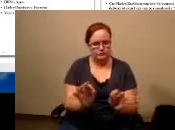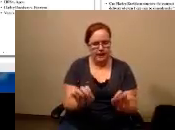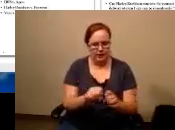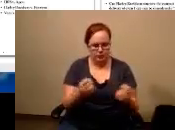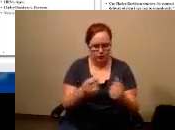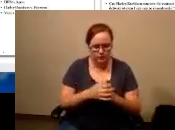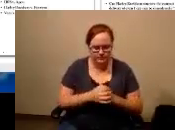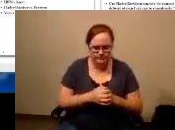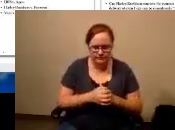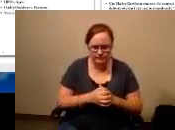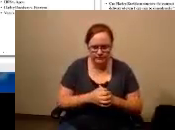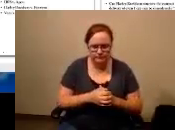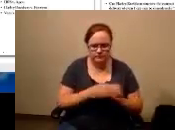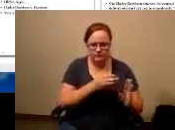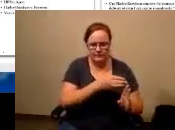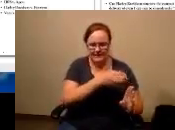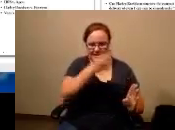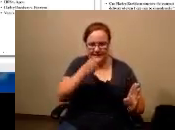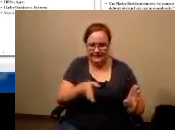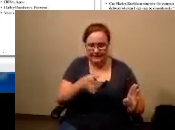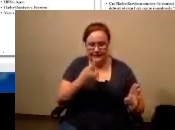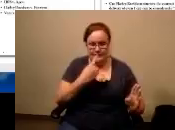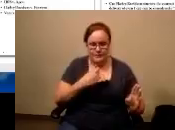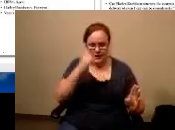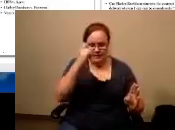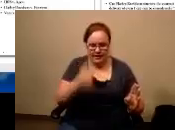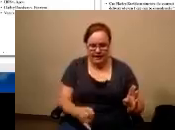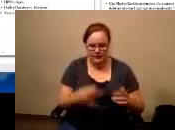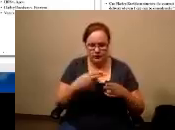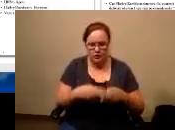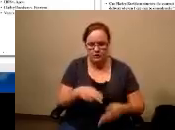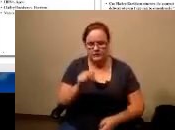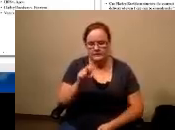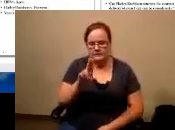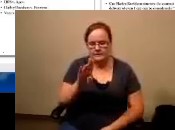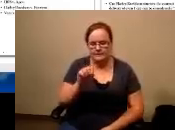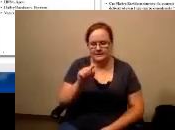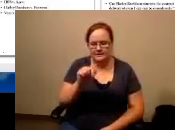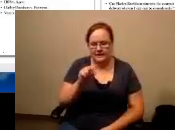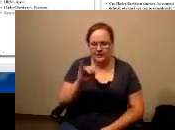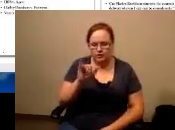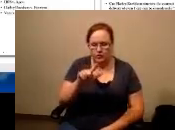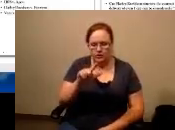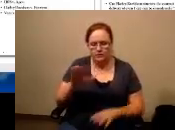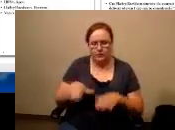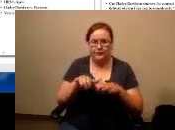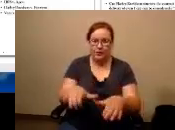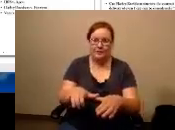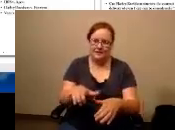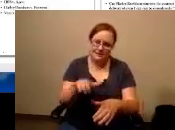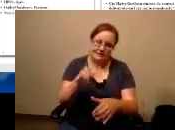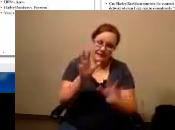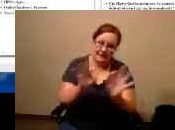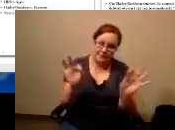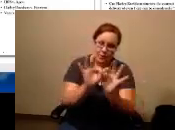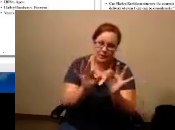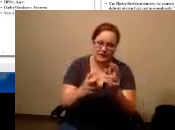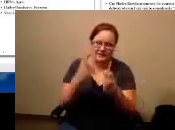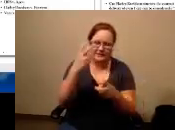The red line labeled substantial performance is very important. It's probably the most difficult concept on this